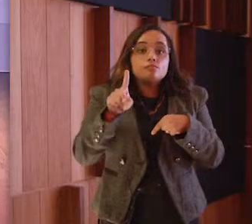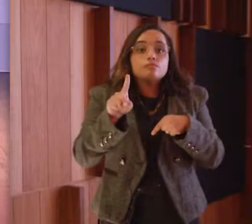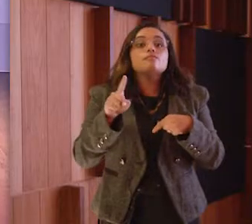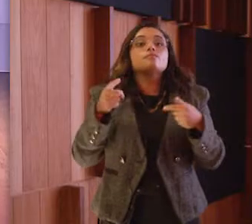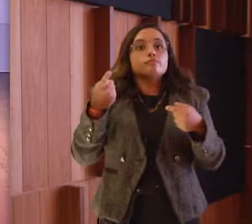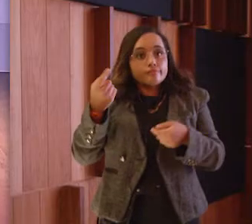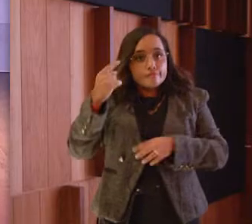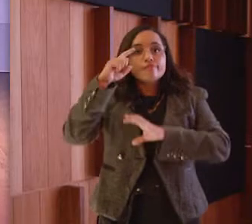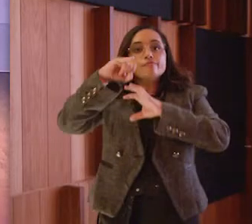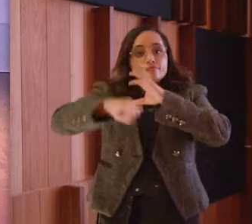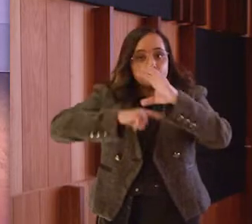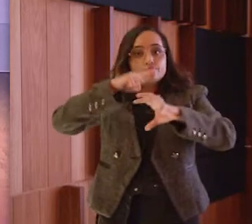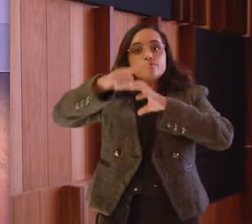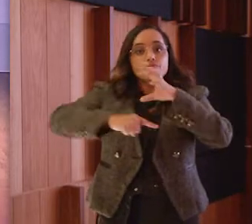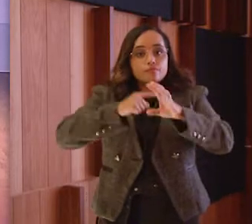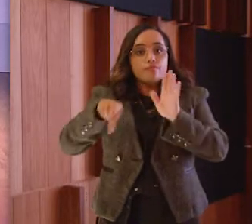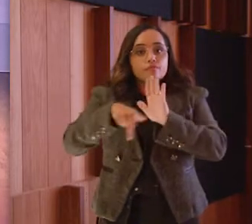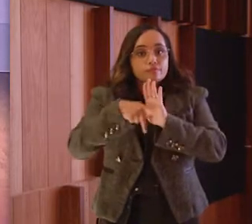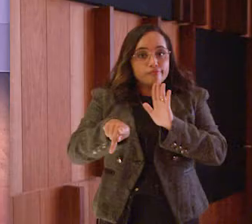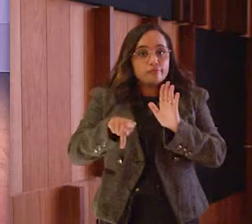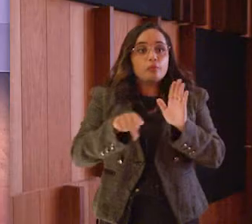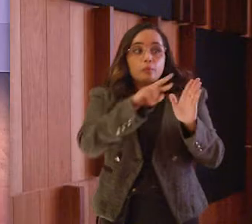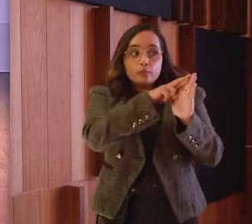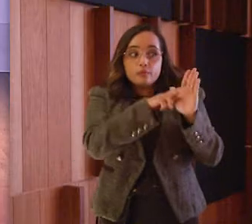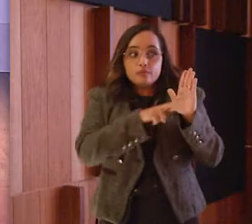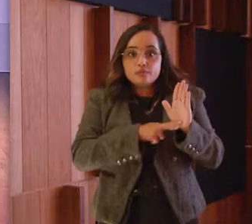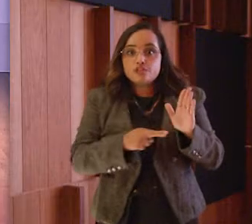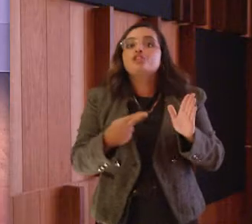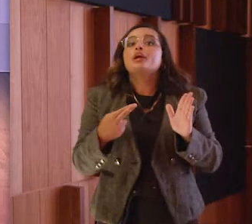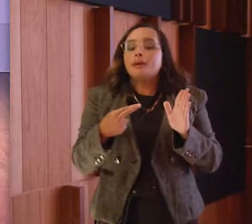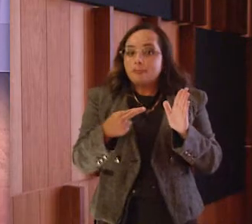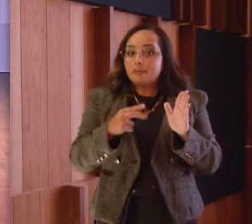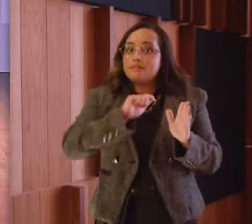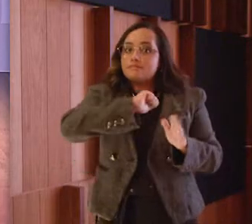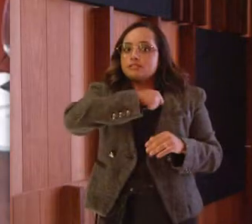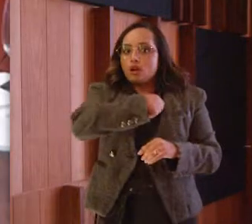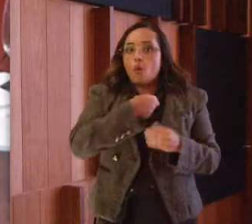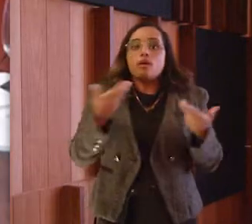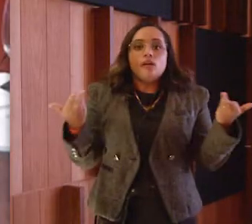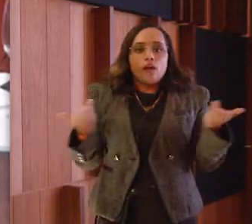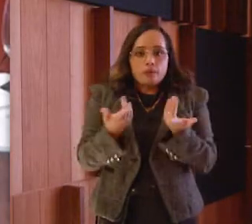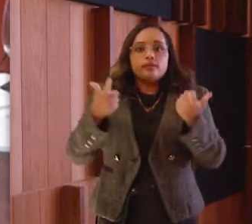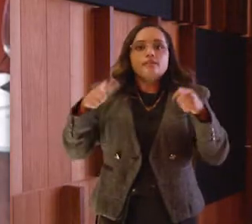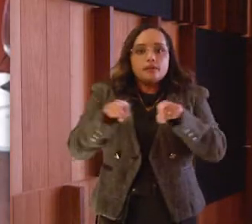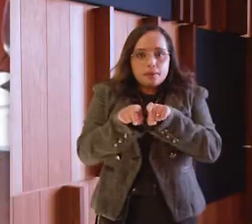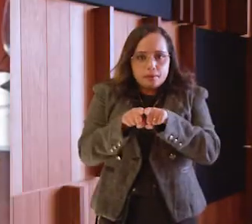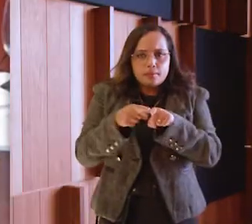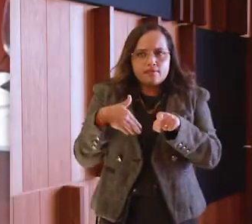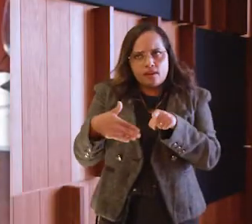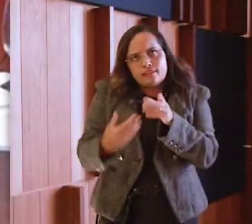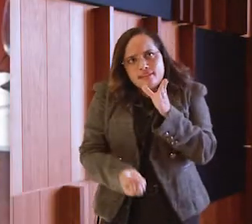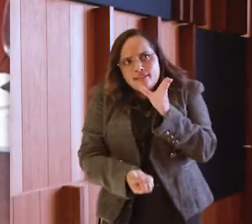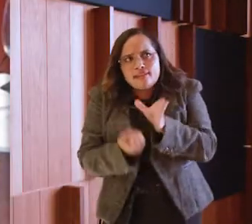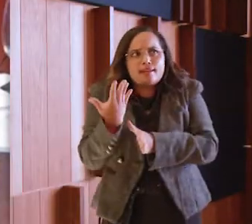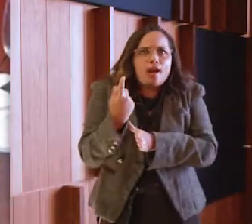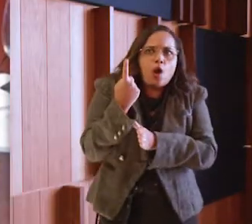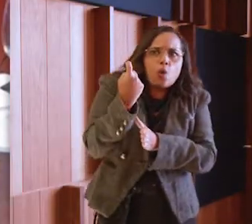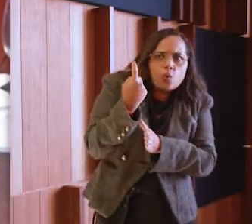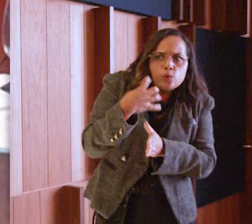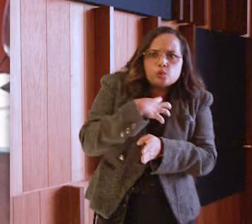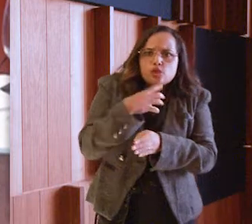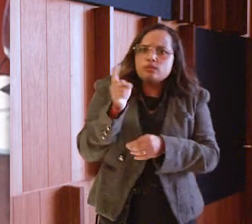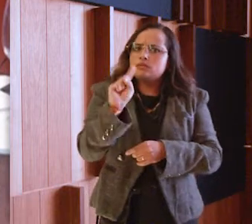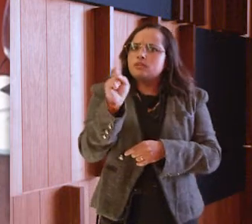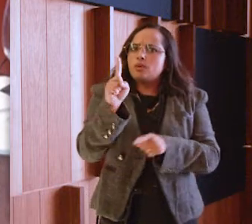we're abandoning the arm's length standard, it's that now we're going to create both systems, they're going to coexist. And that presents a tremendous amount of